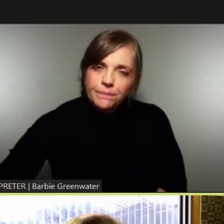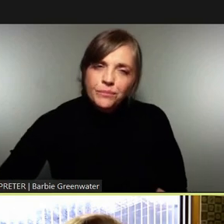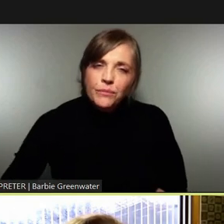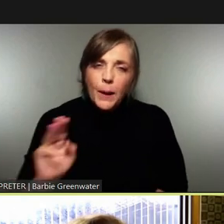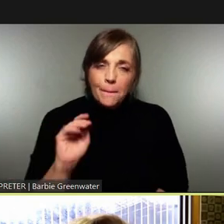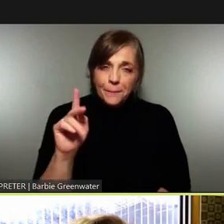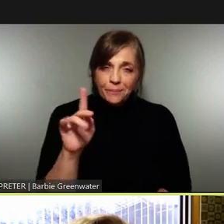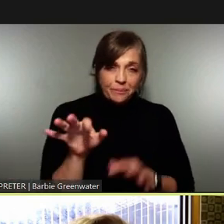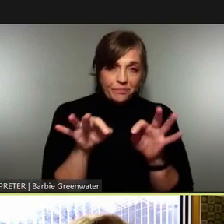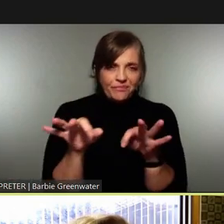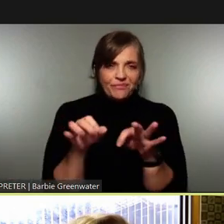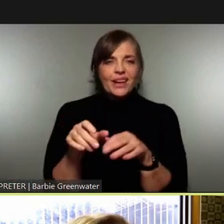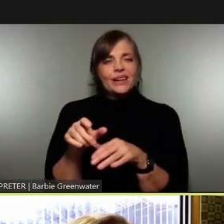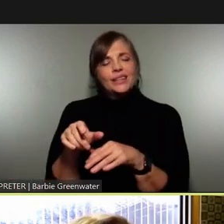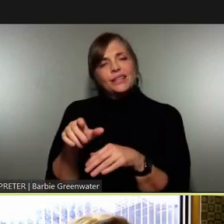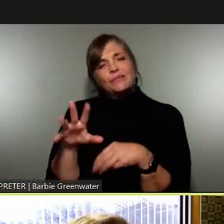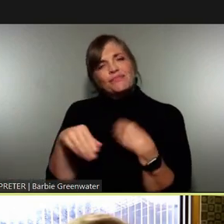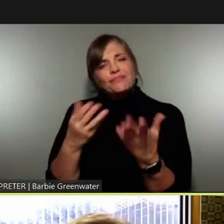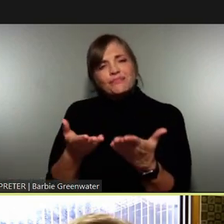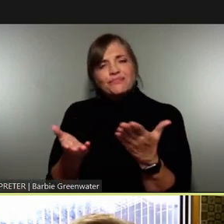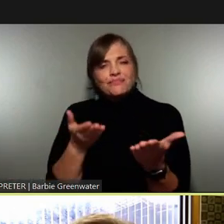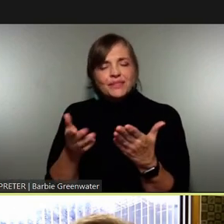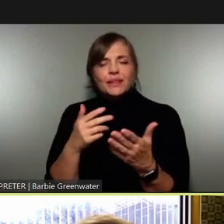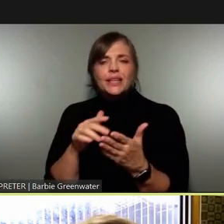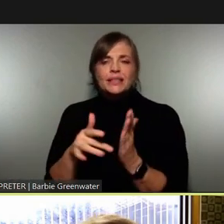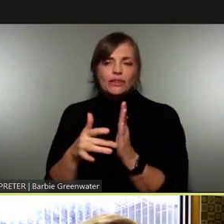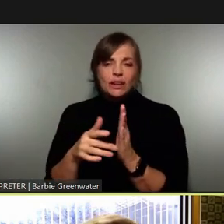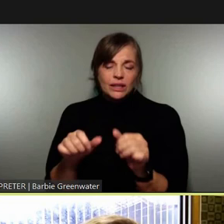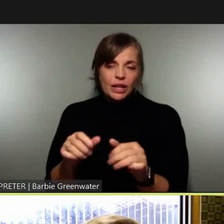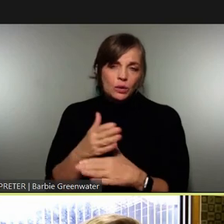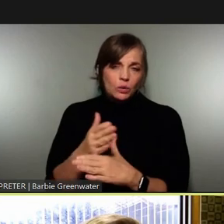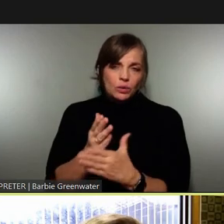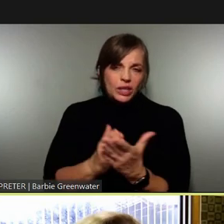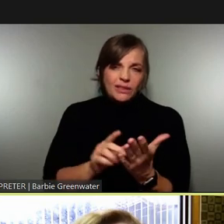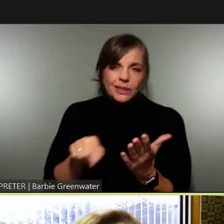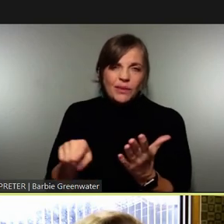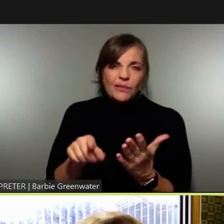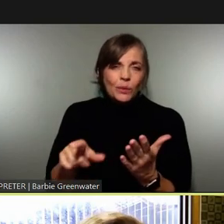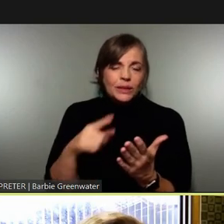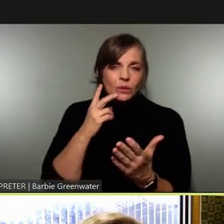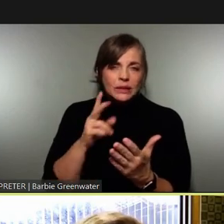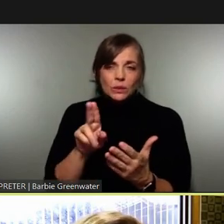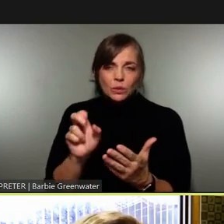I'm talking about in terms of service delivery and technology. I'd really like the people here to hear about